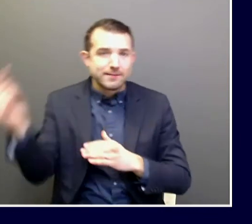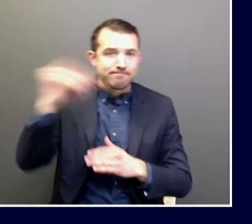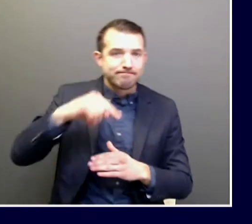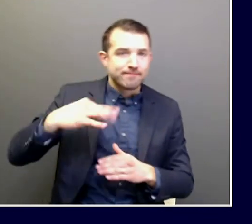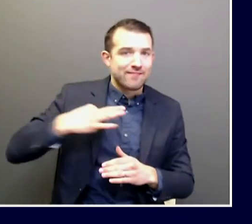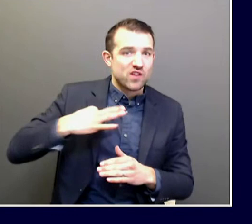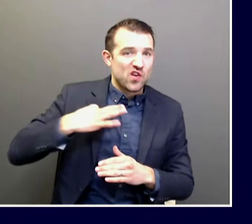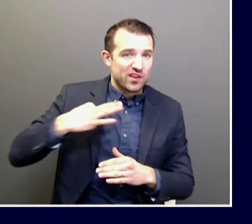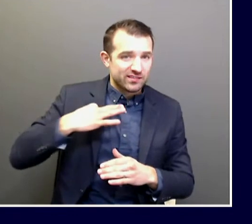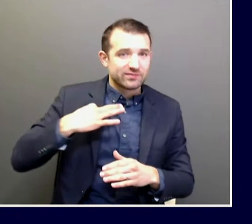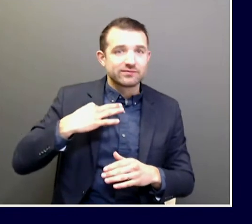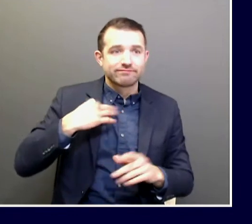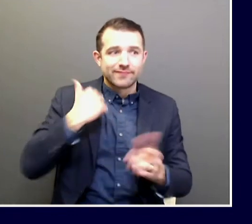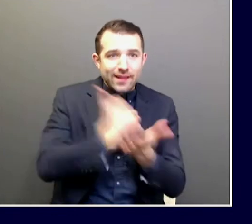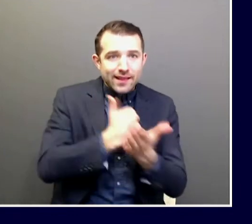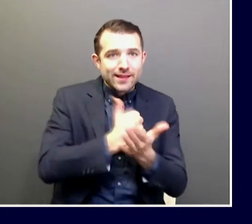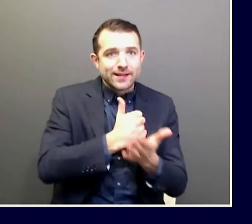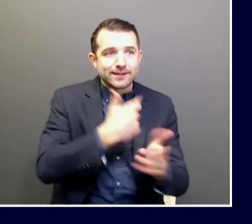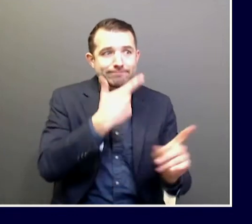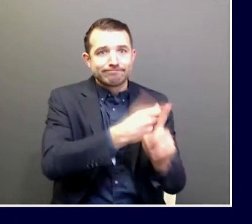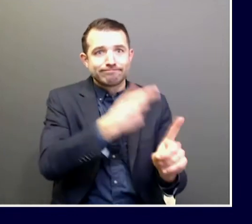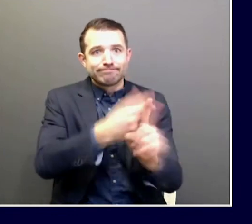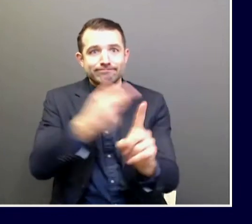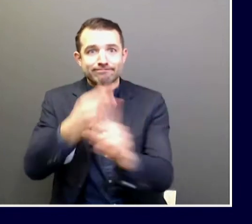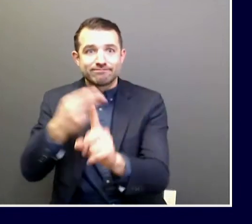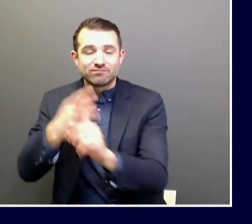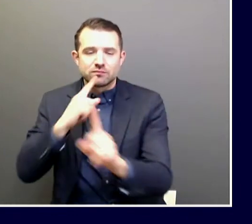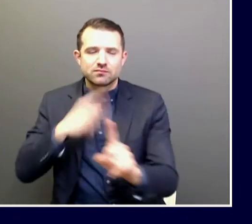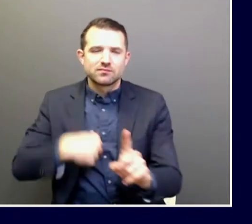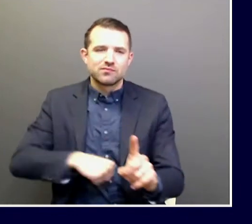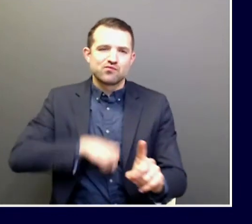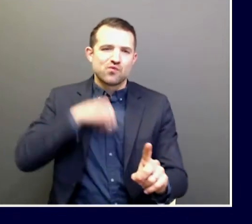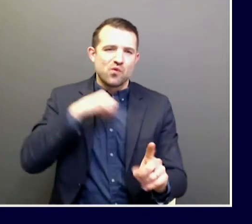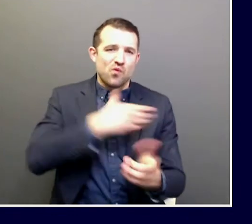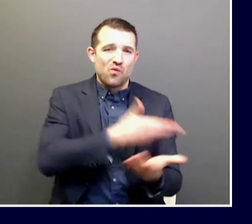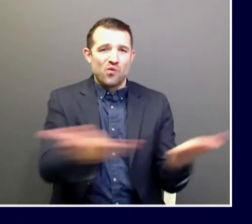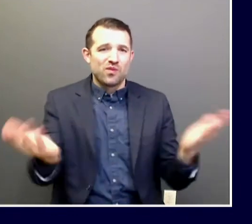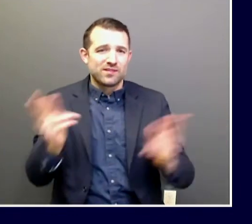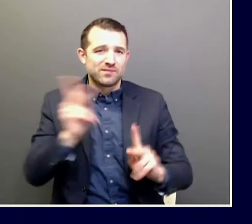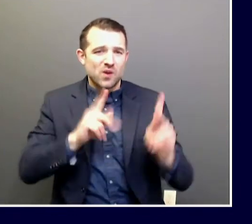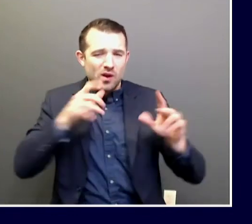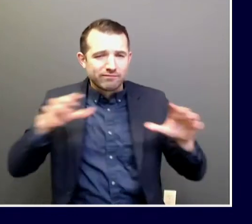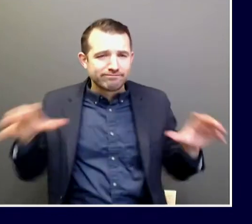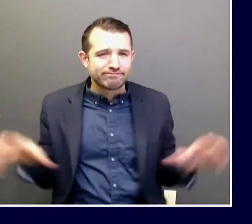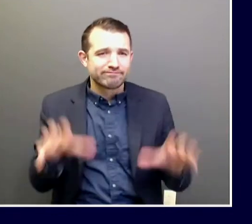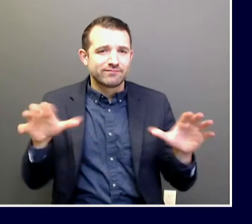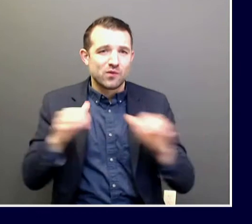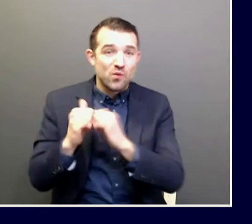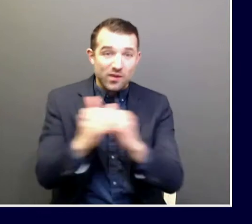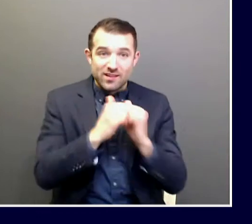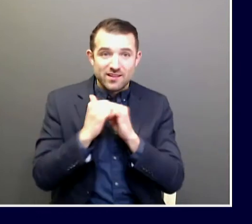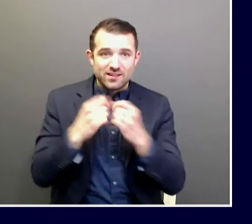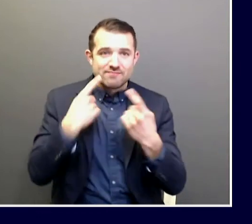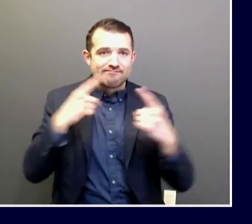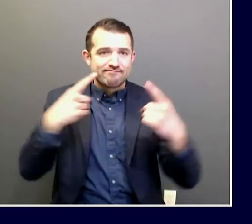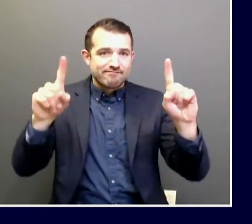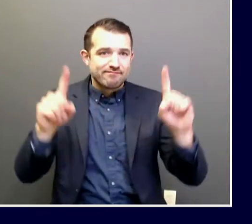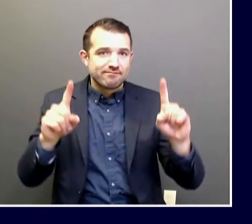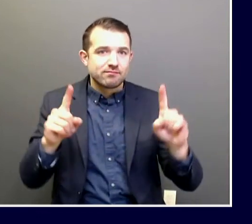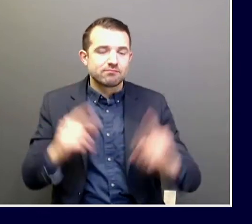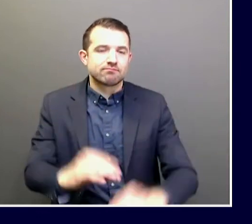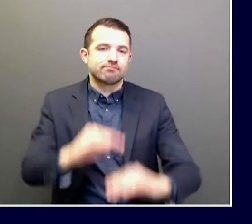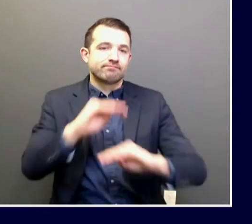proud of the effort that all of us came together in order to meet the moment and meet the demand for vaccines.